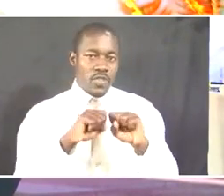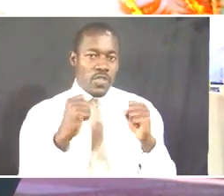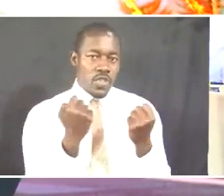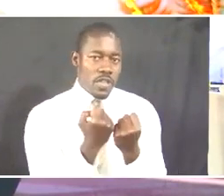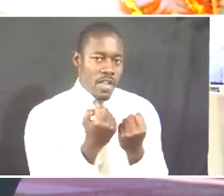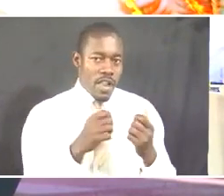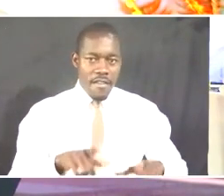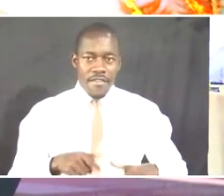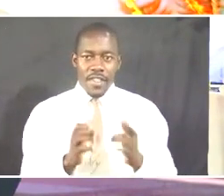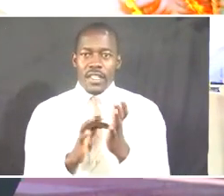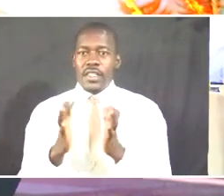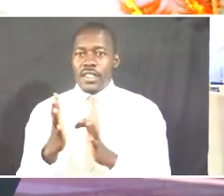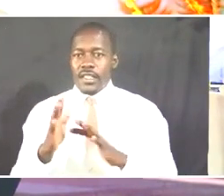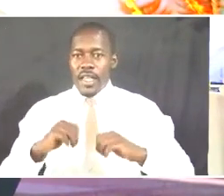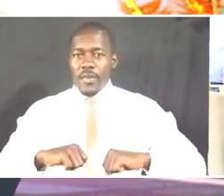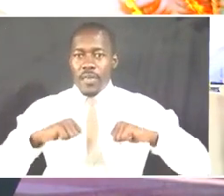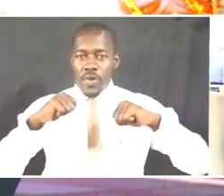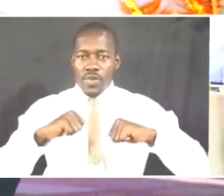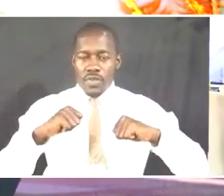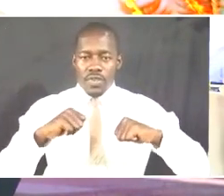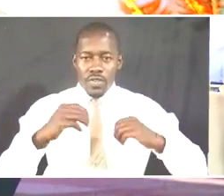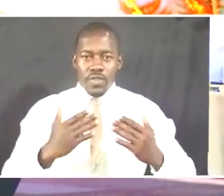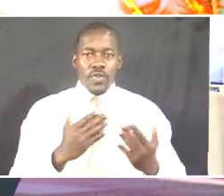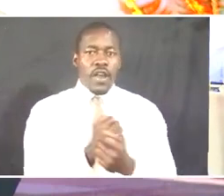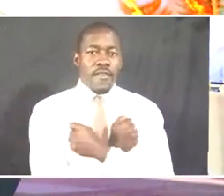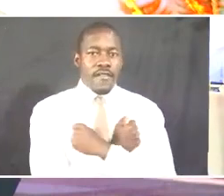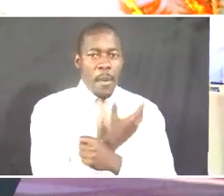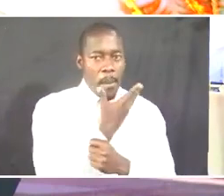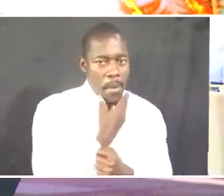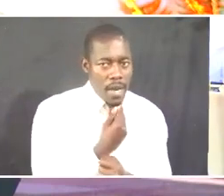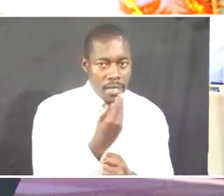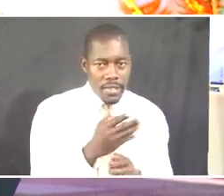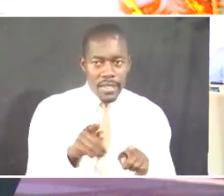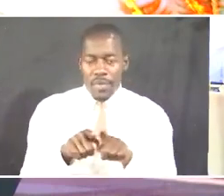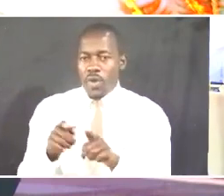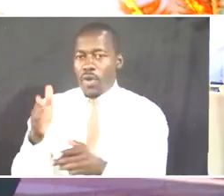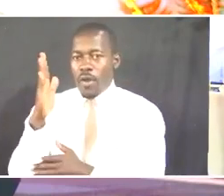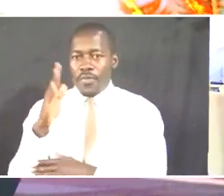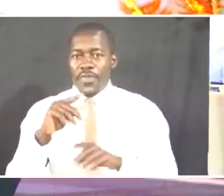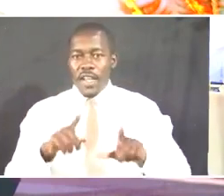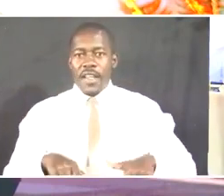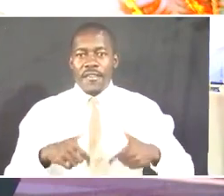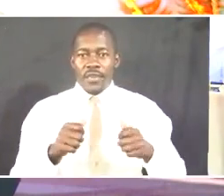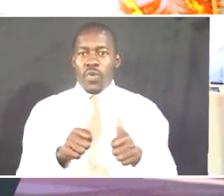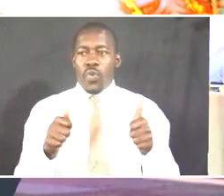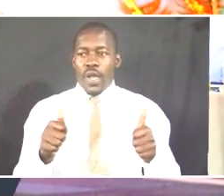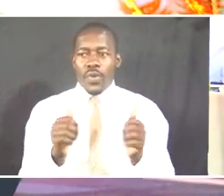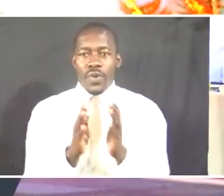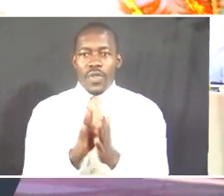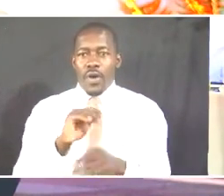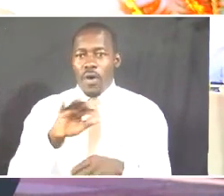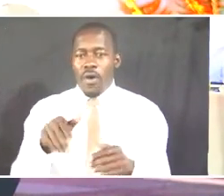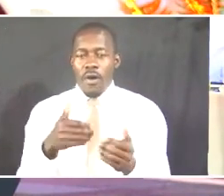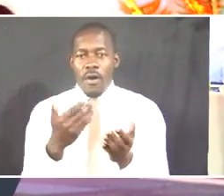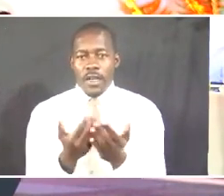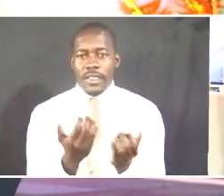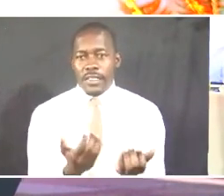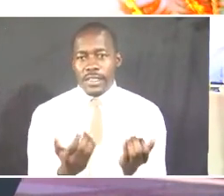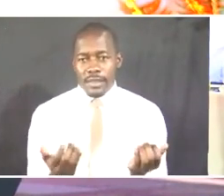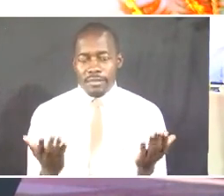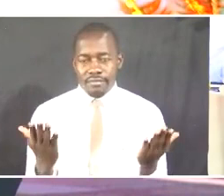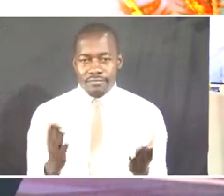Jesus was able to be in favor with man. He was able to relate well with every child, with every elder that was